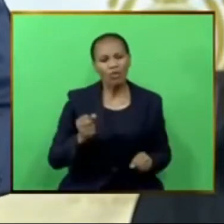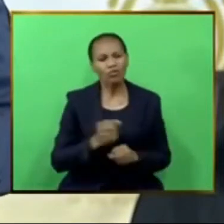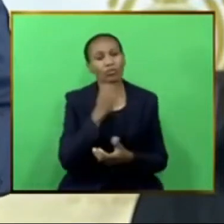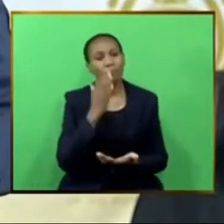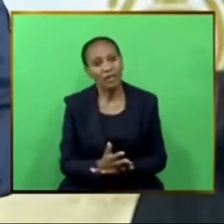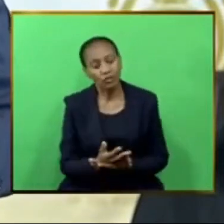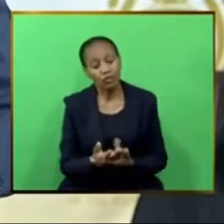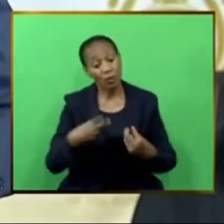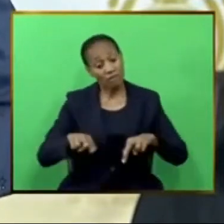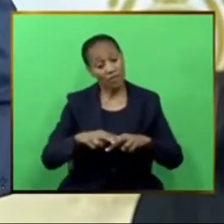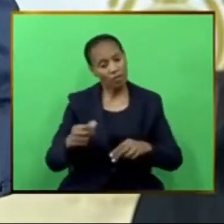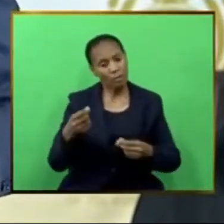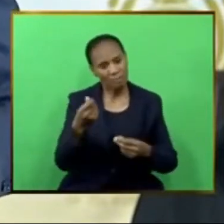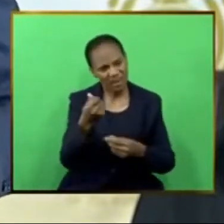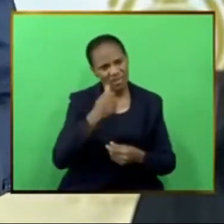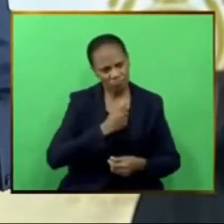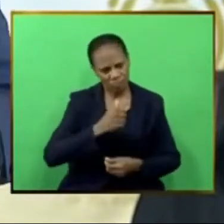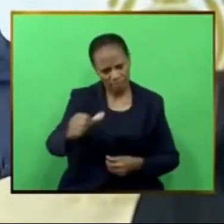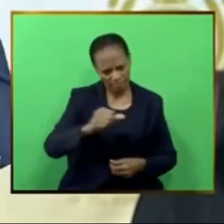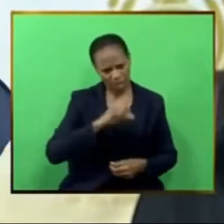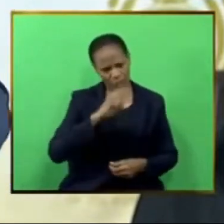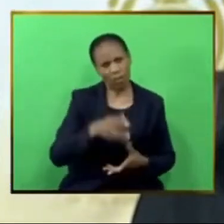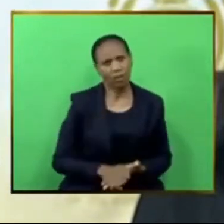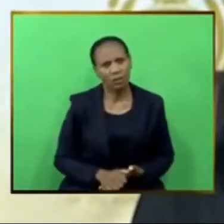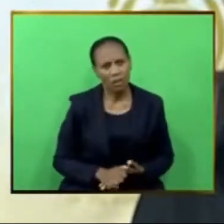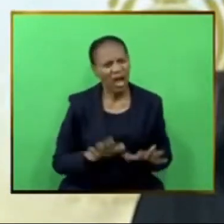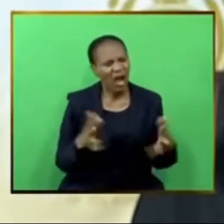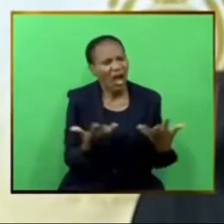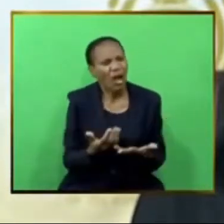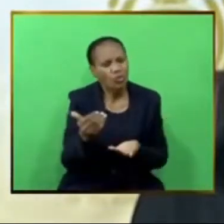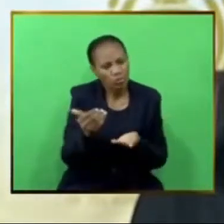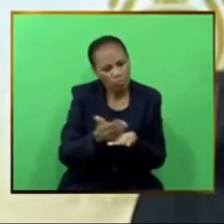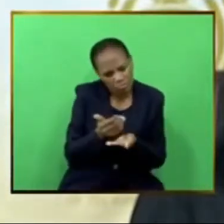for our money. Obtaining value for money